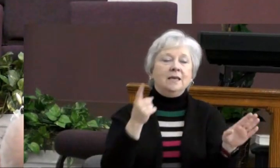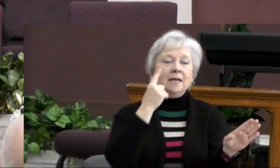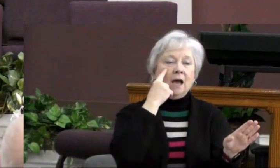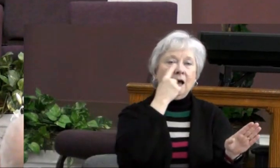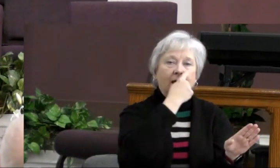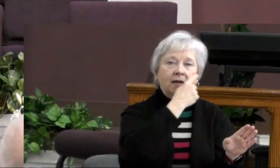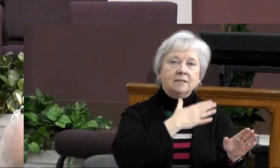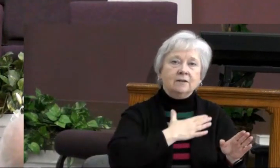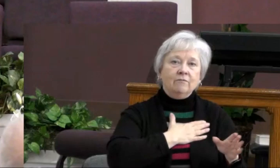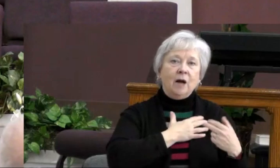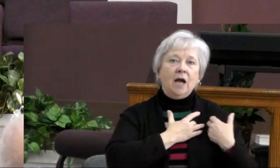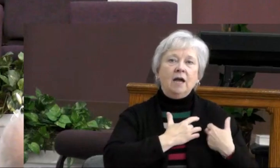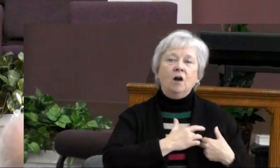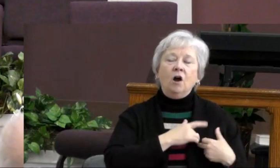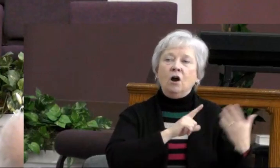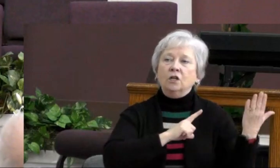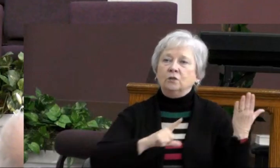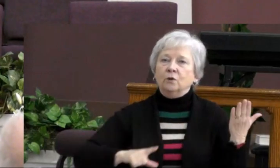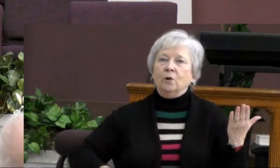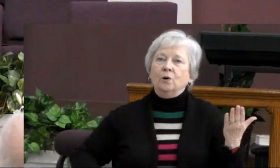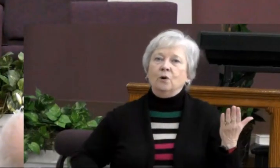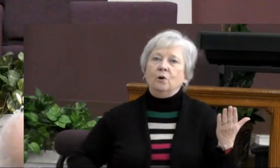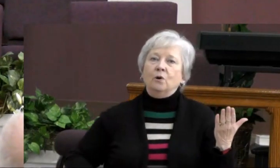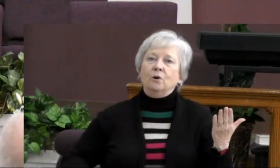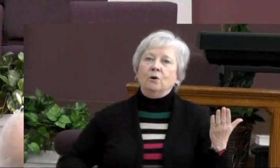Open the eyes of my heart,